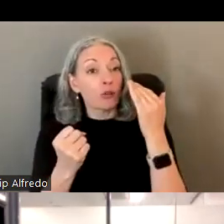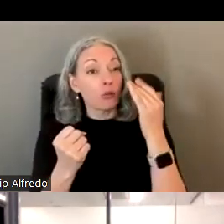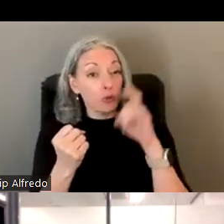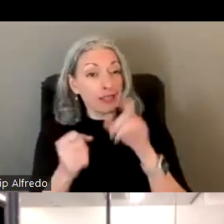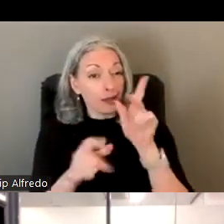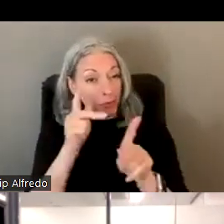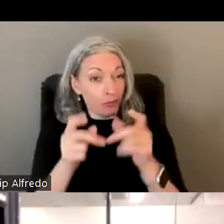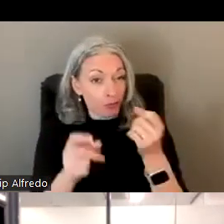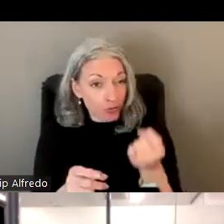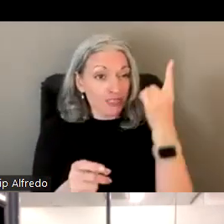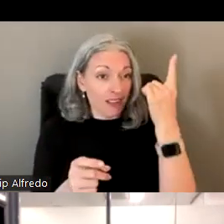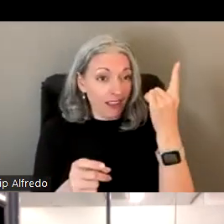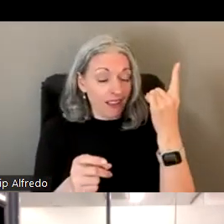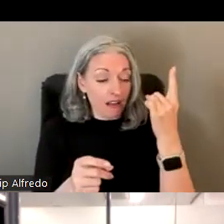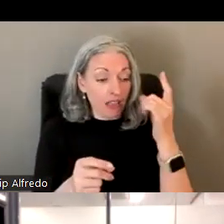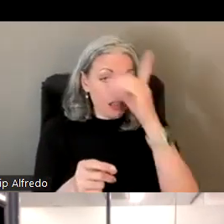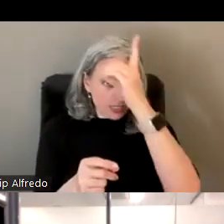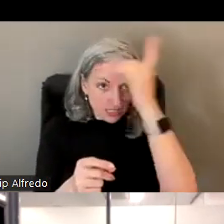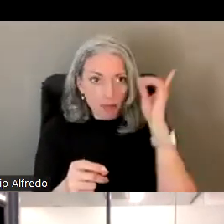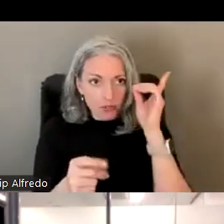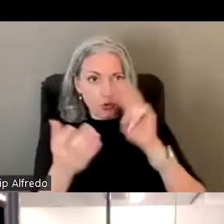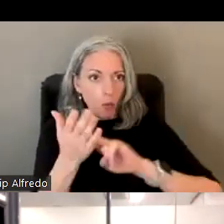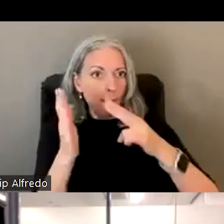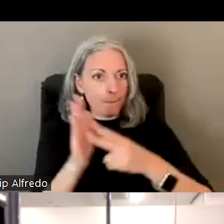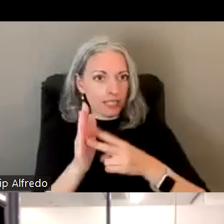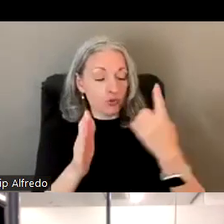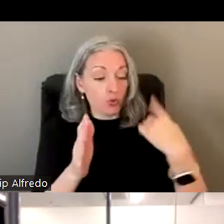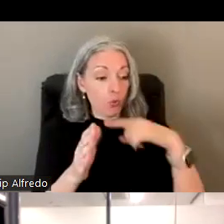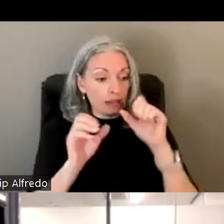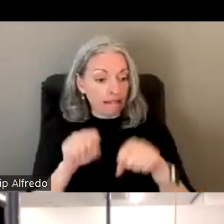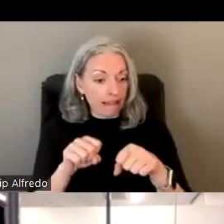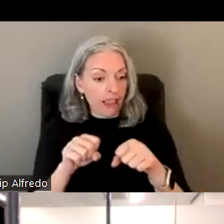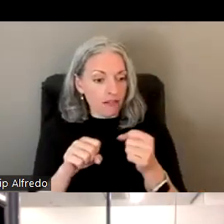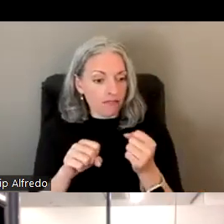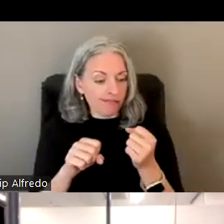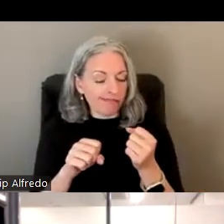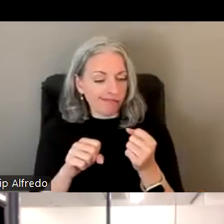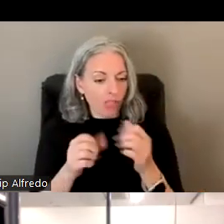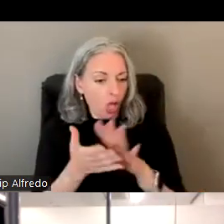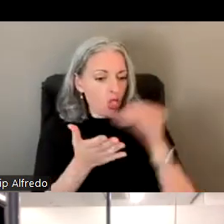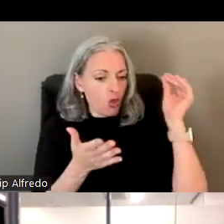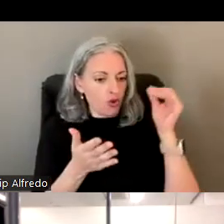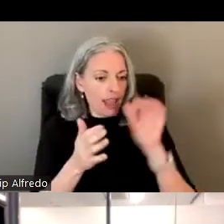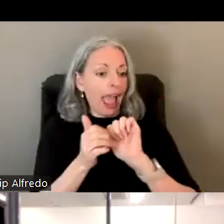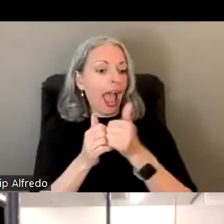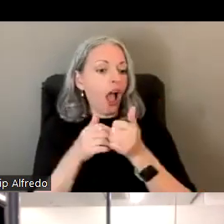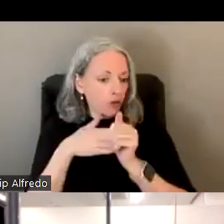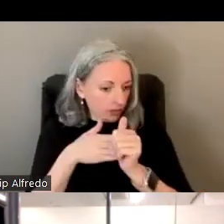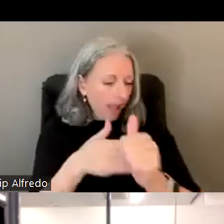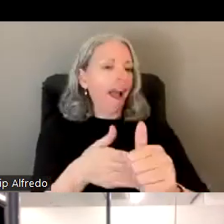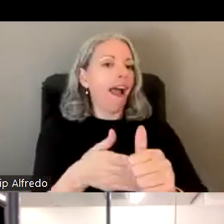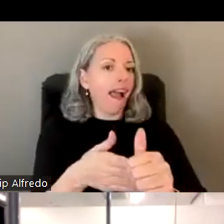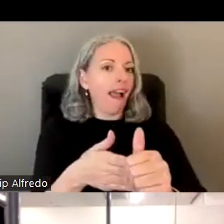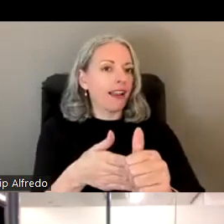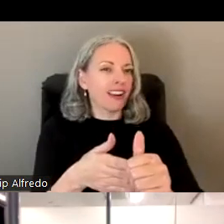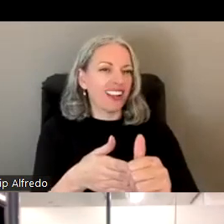dementia is so we can be properly guided. And that takes a lot of effort. And there's a